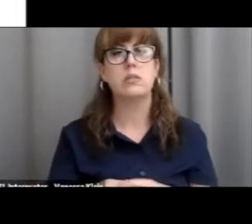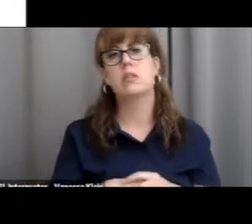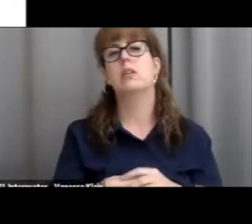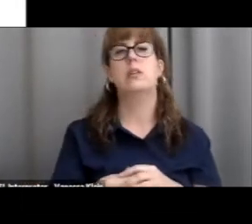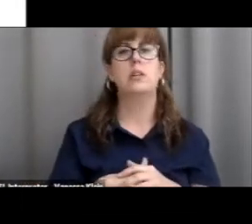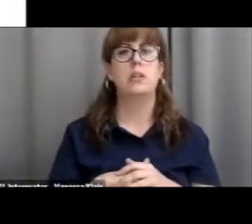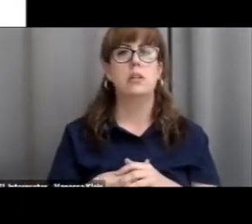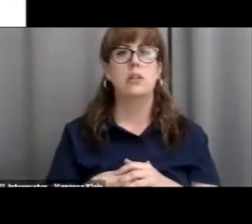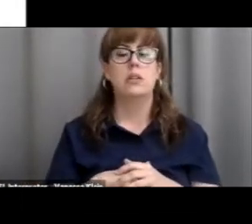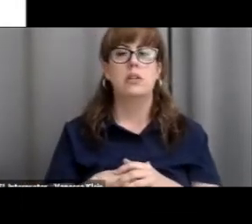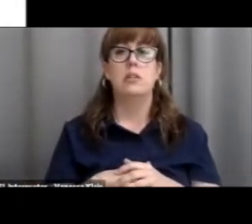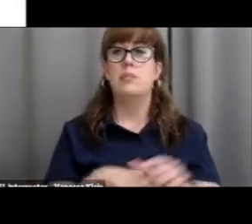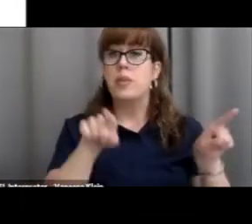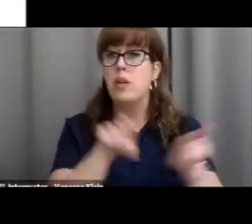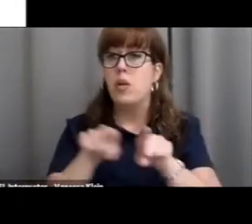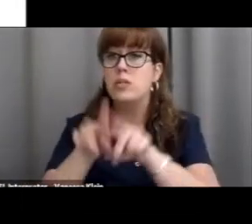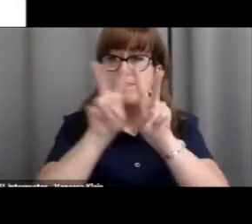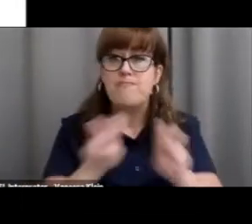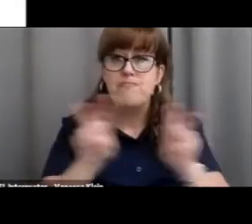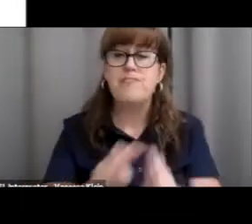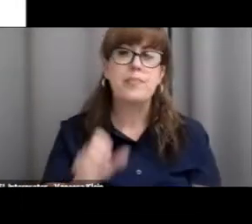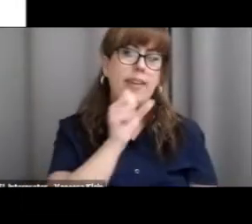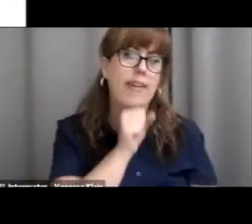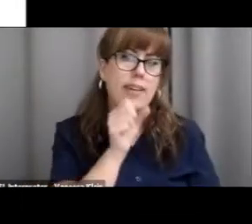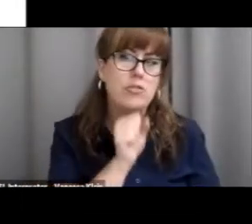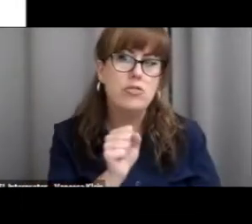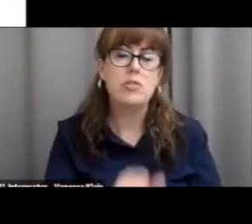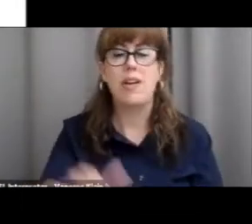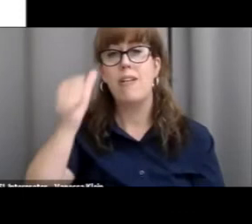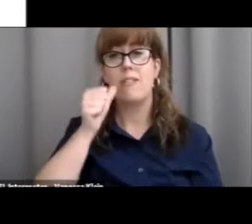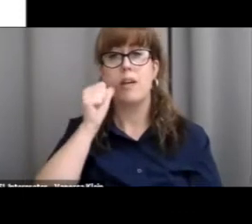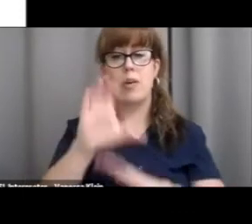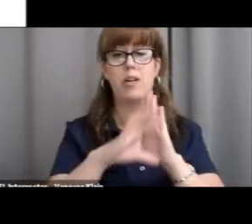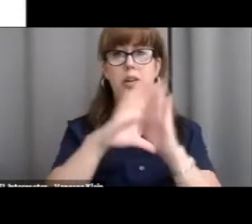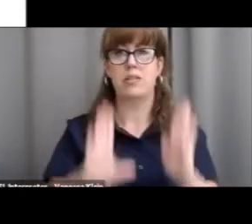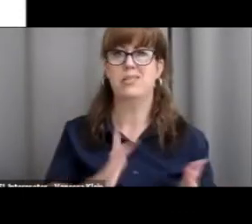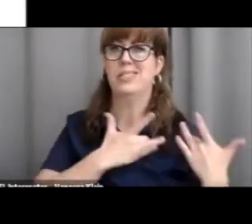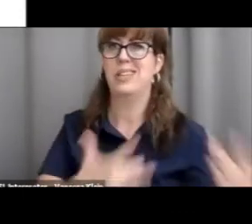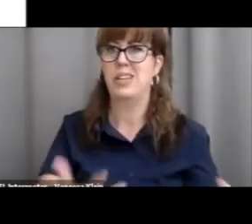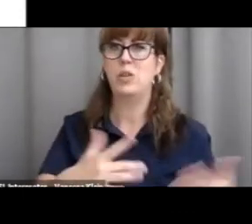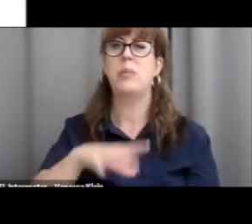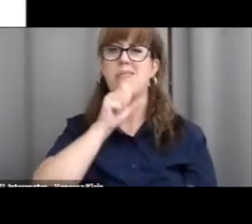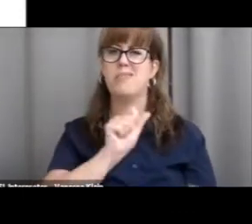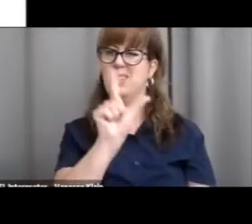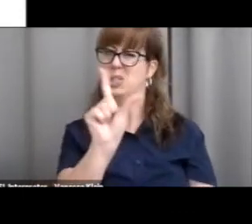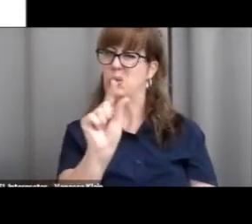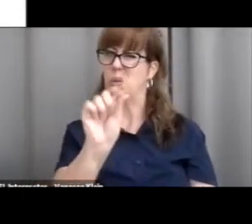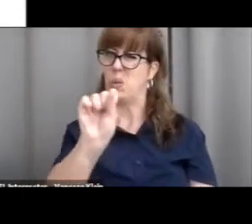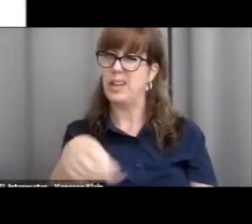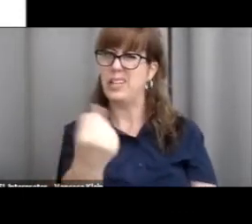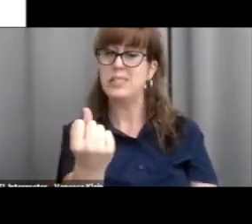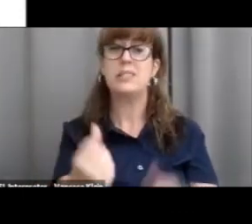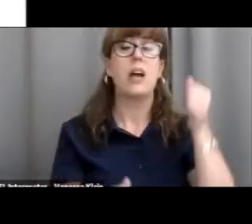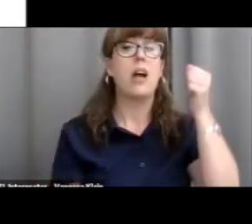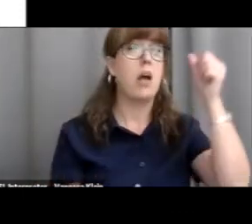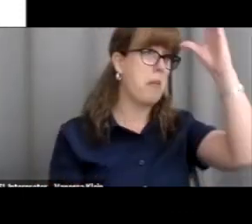So we also did some analysis on age. So female characters are more likely to be in their 20s, while we look at male characters that are more